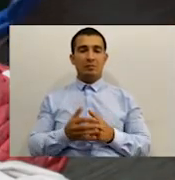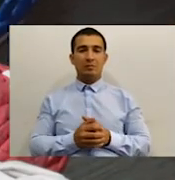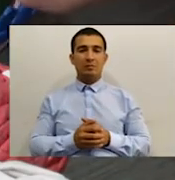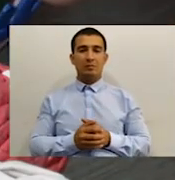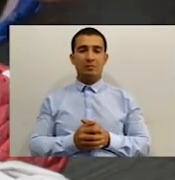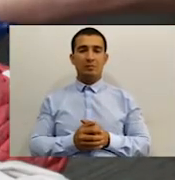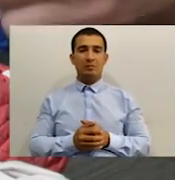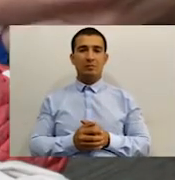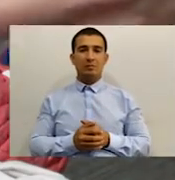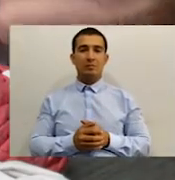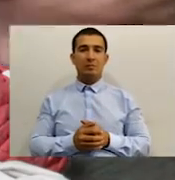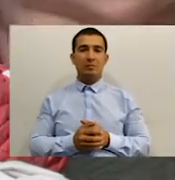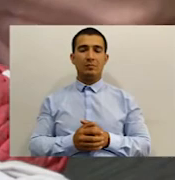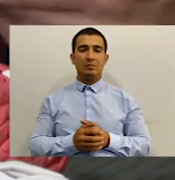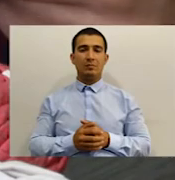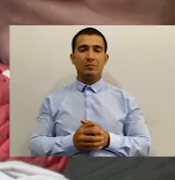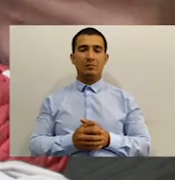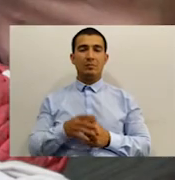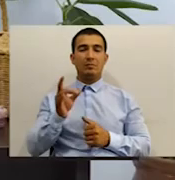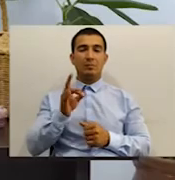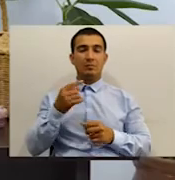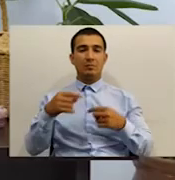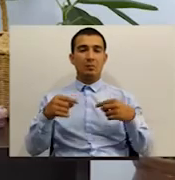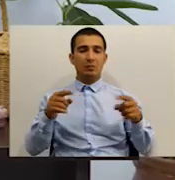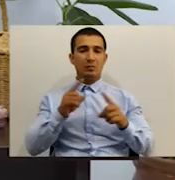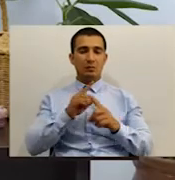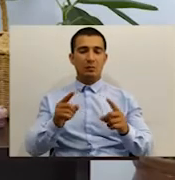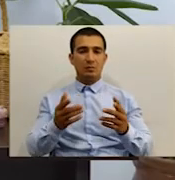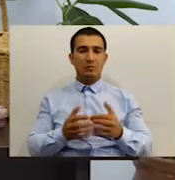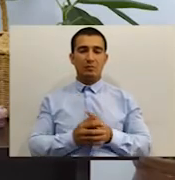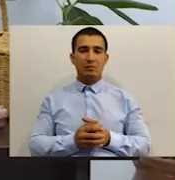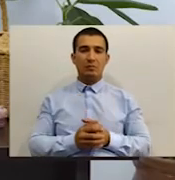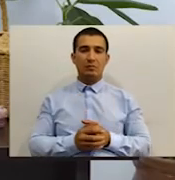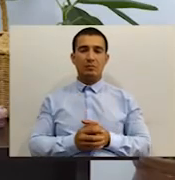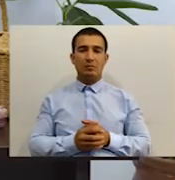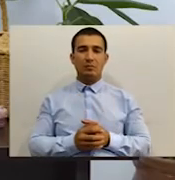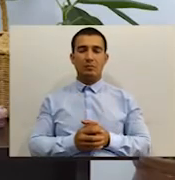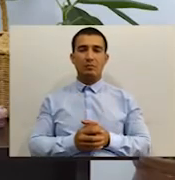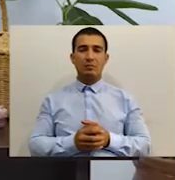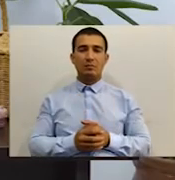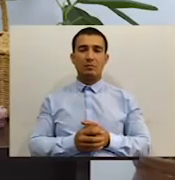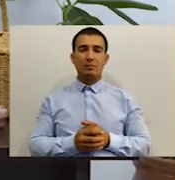bo'ladi. O'shanda chiqib ketmaydi.